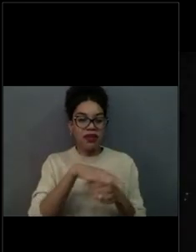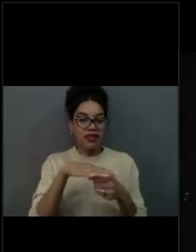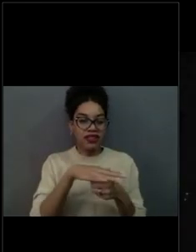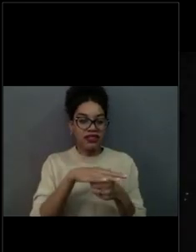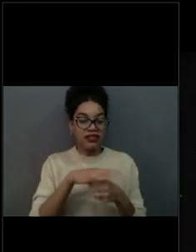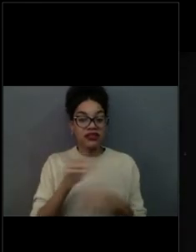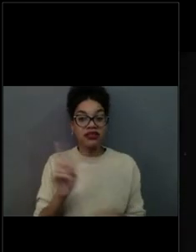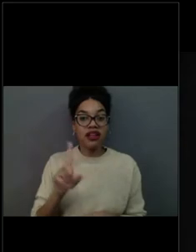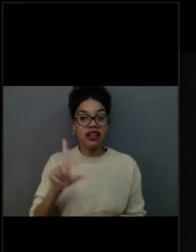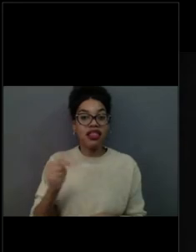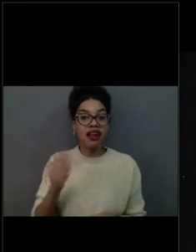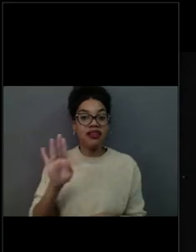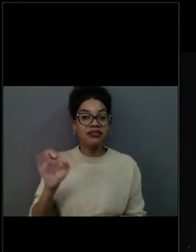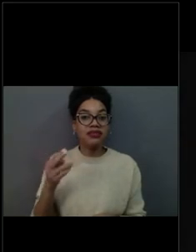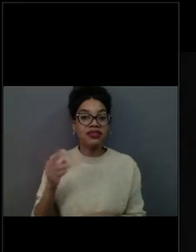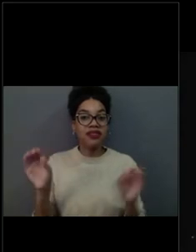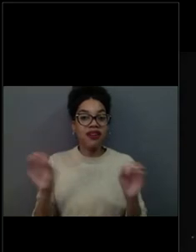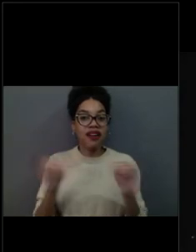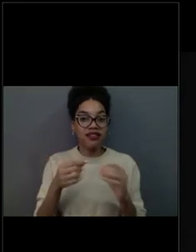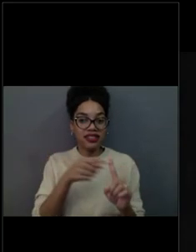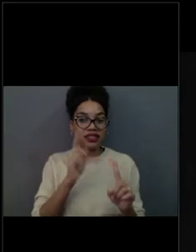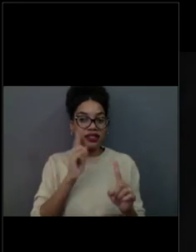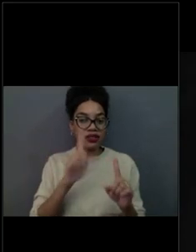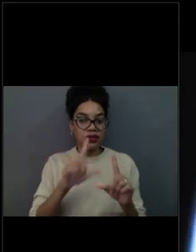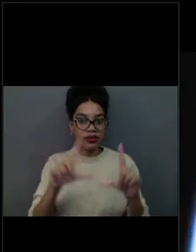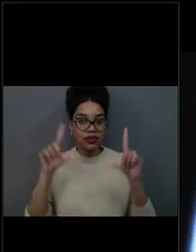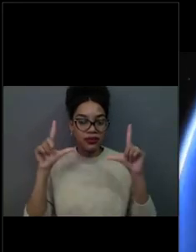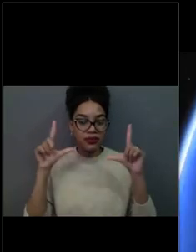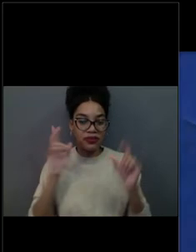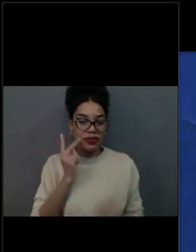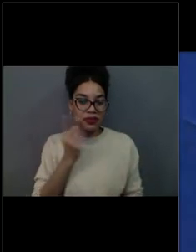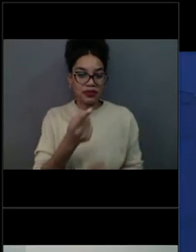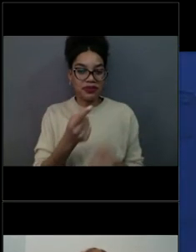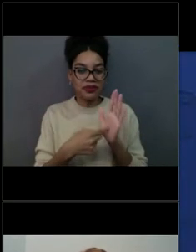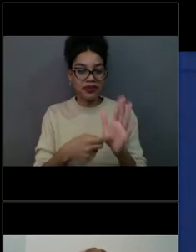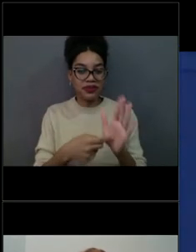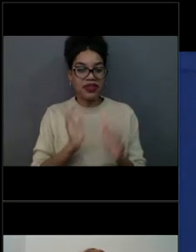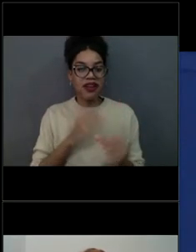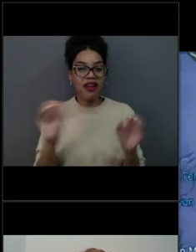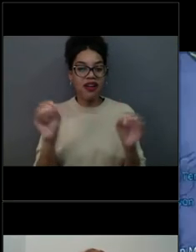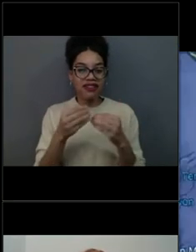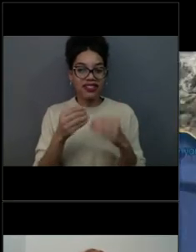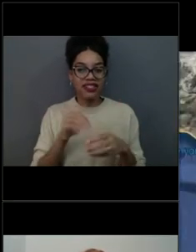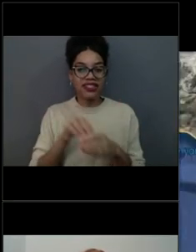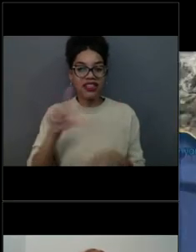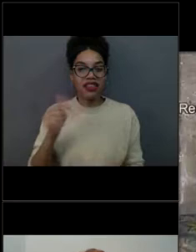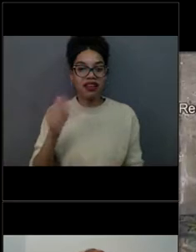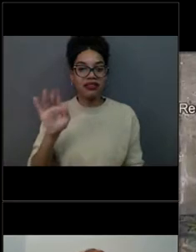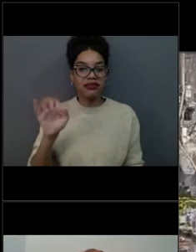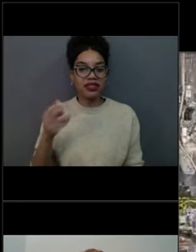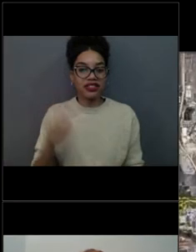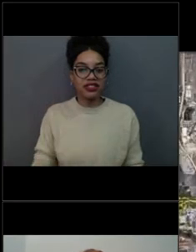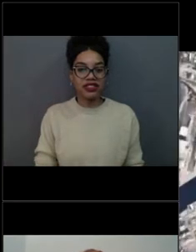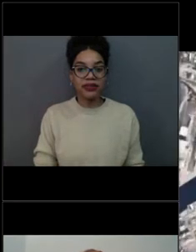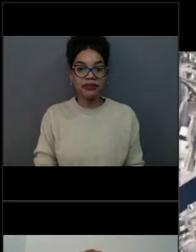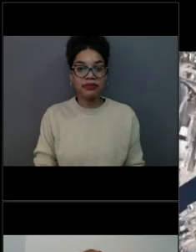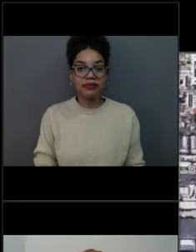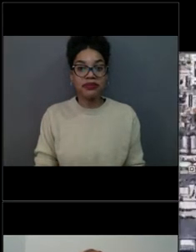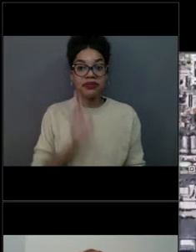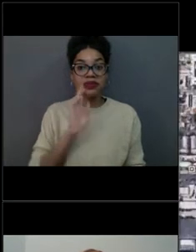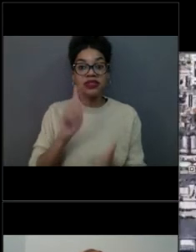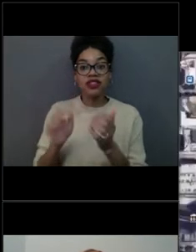Beach office. So this Google Earth zoom in here is gonna show you exactly where our office is in Long Beach, California. And I'm gonna check in with my good